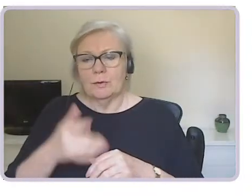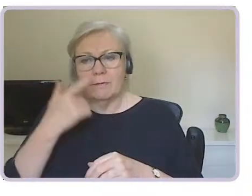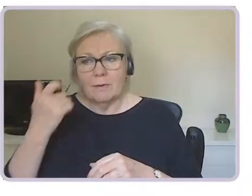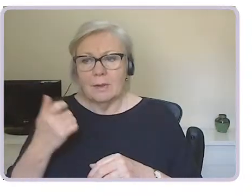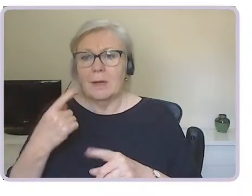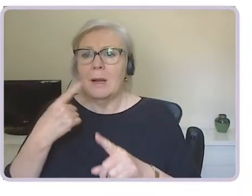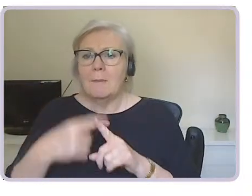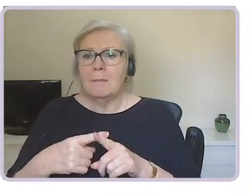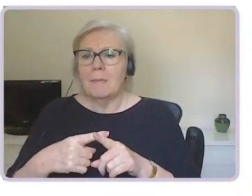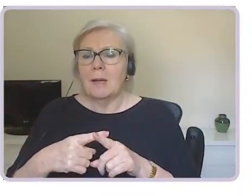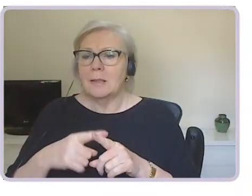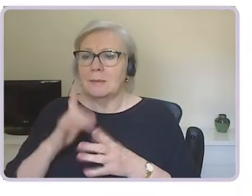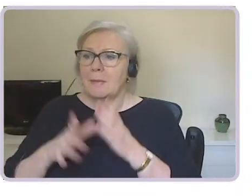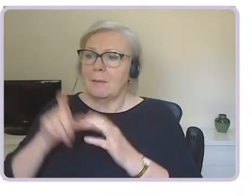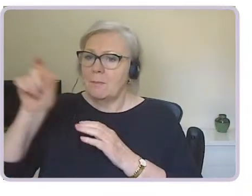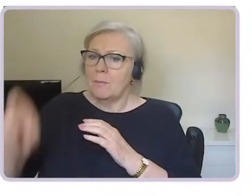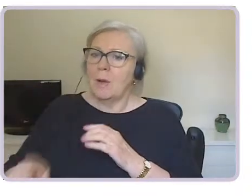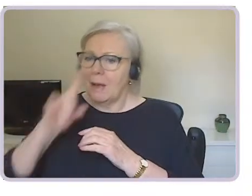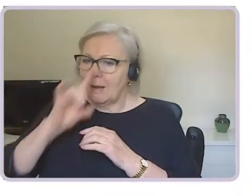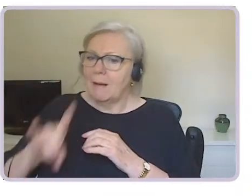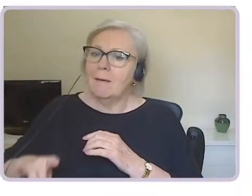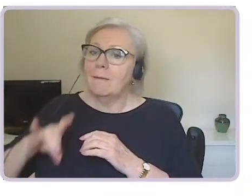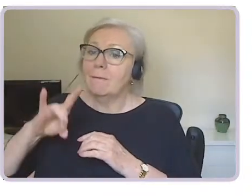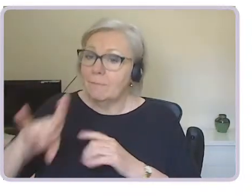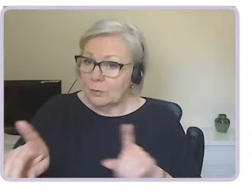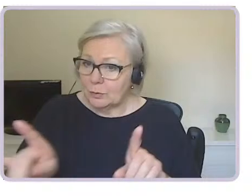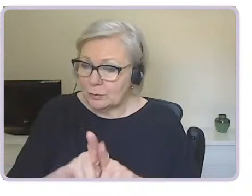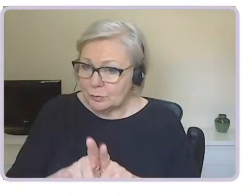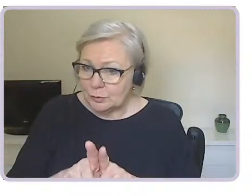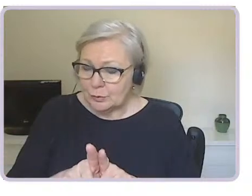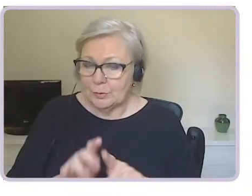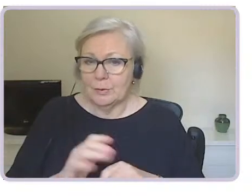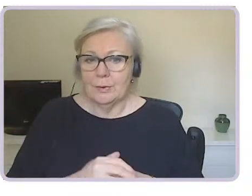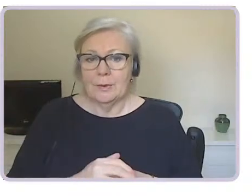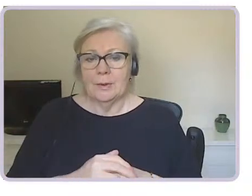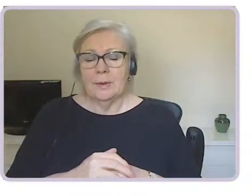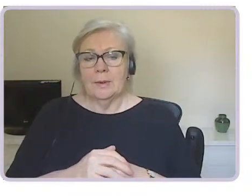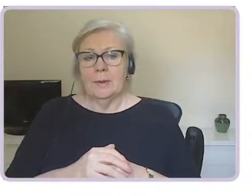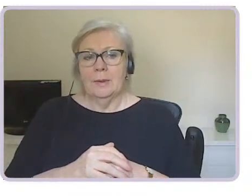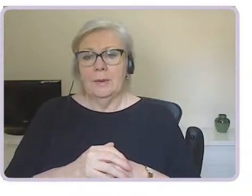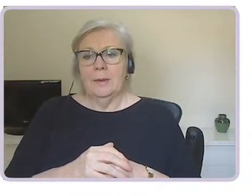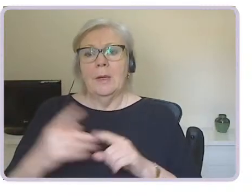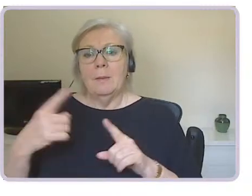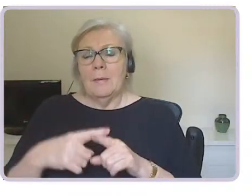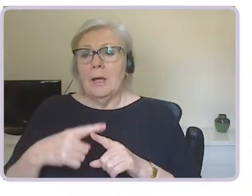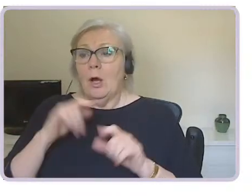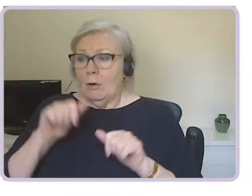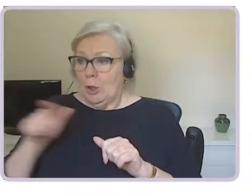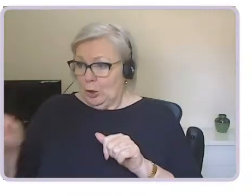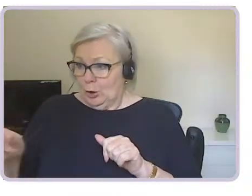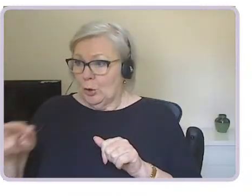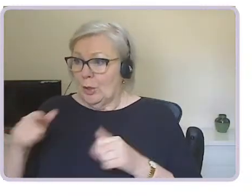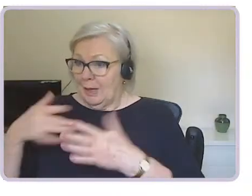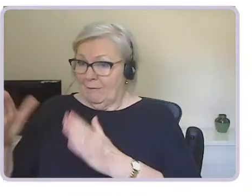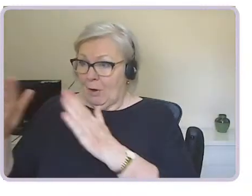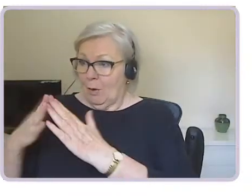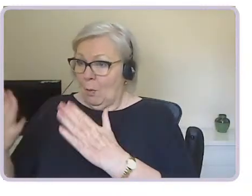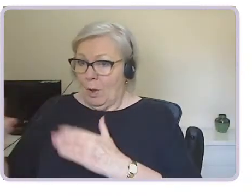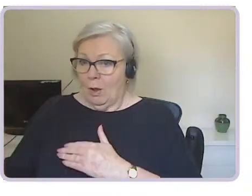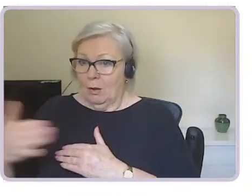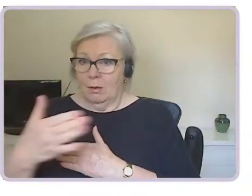prohibitive for the individual. And of course, there is a question of, well, where are you actually going to go? And